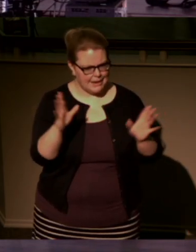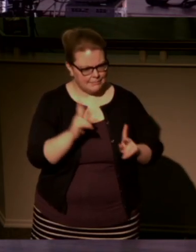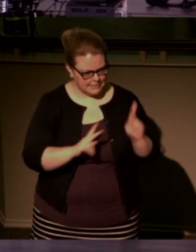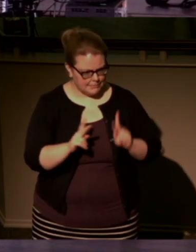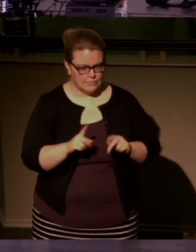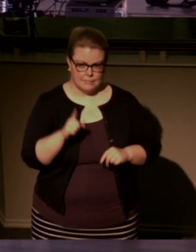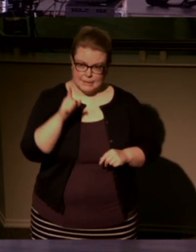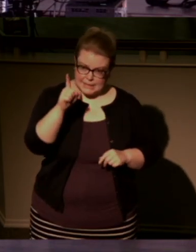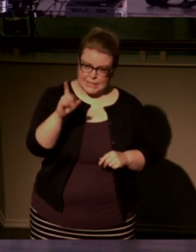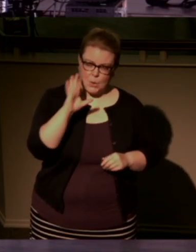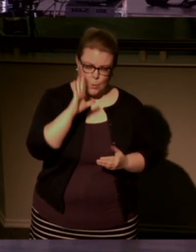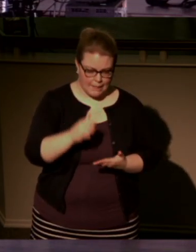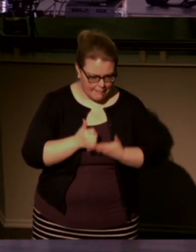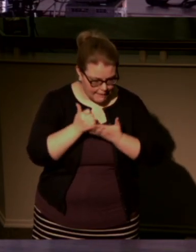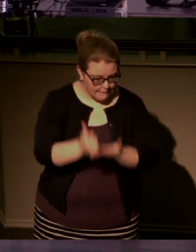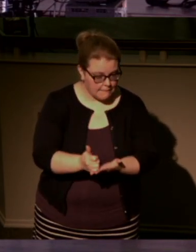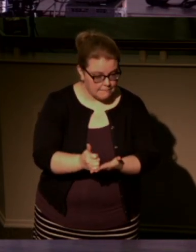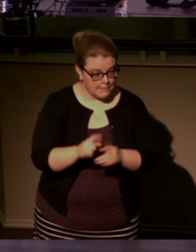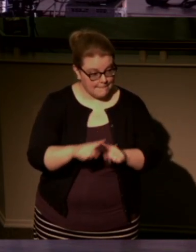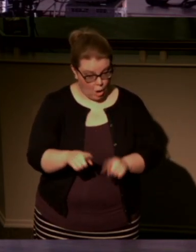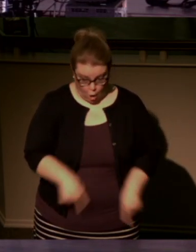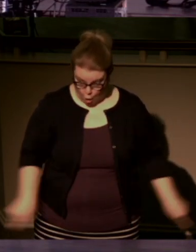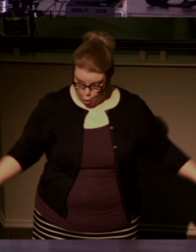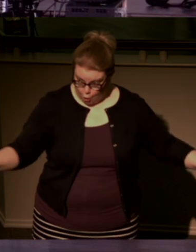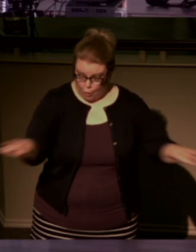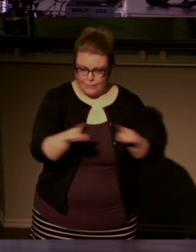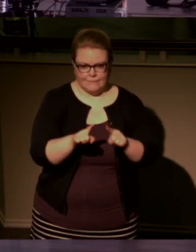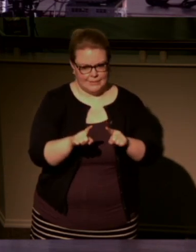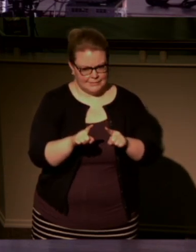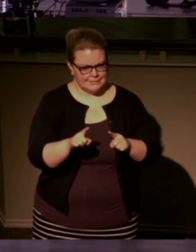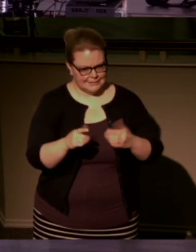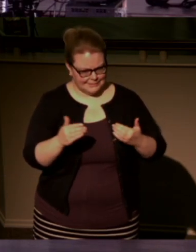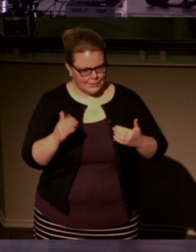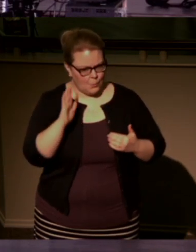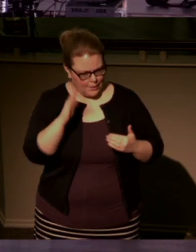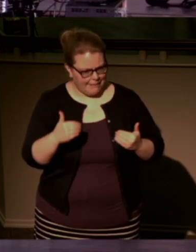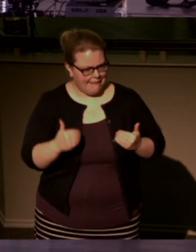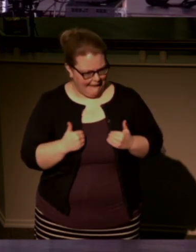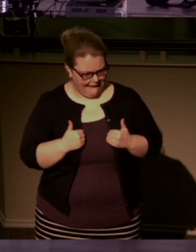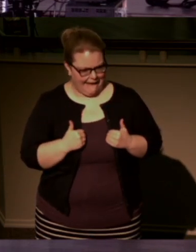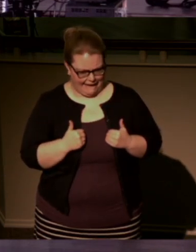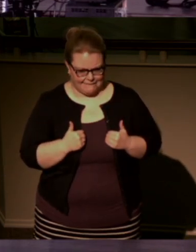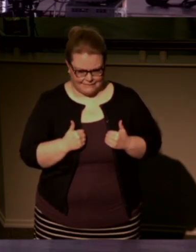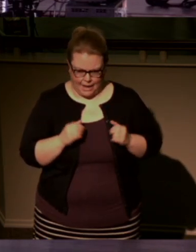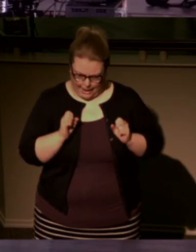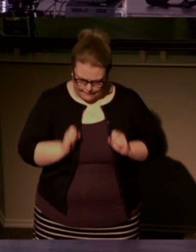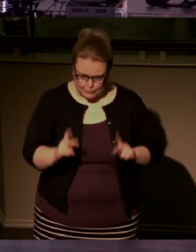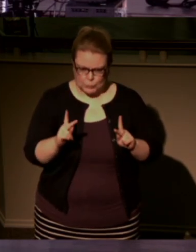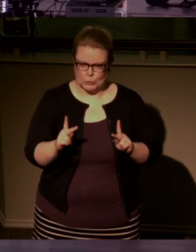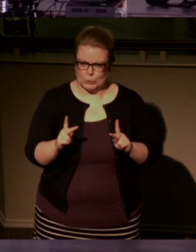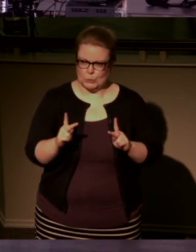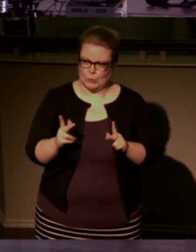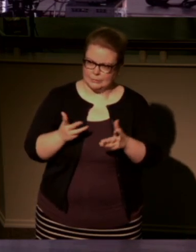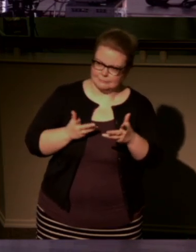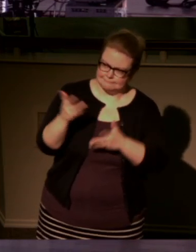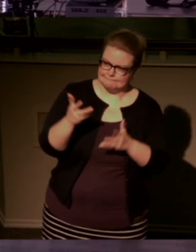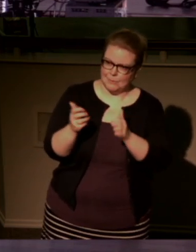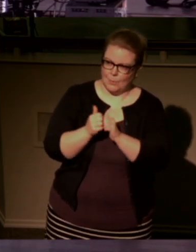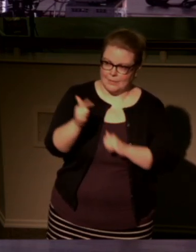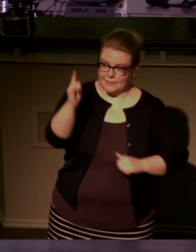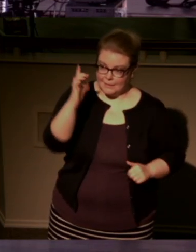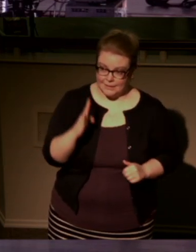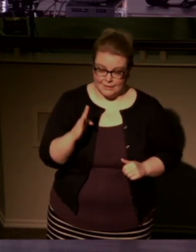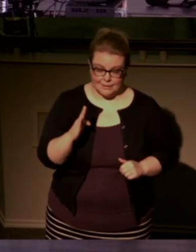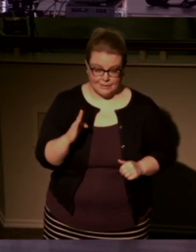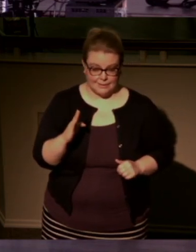God will help you. But all of us get our turn with the encounter with God. And just like